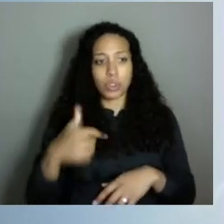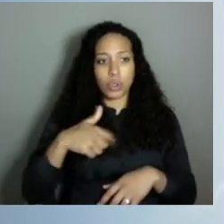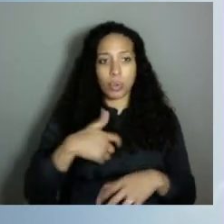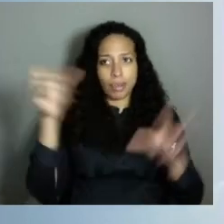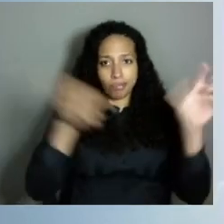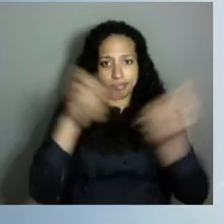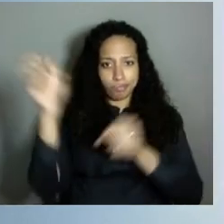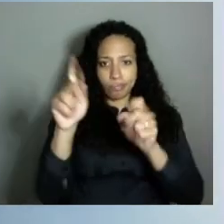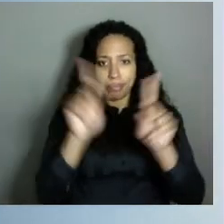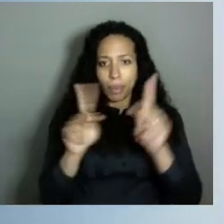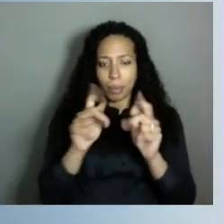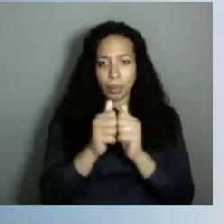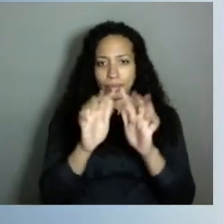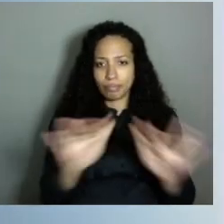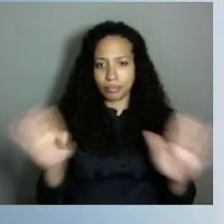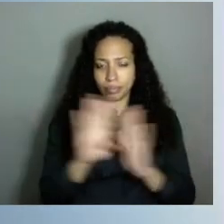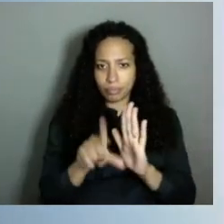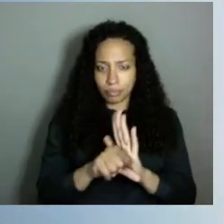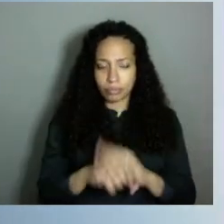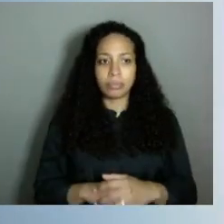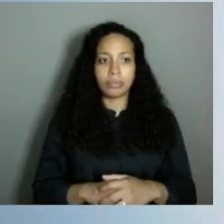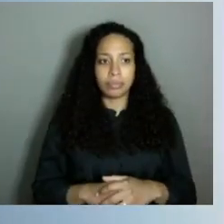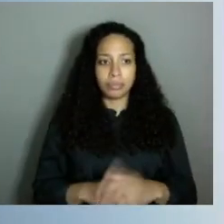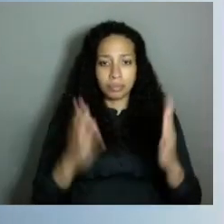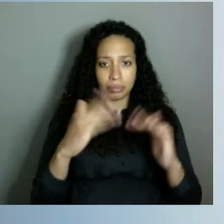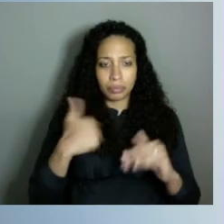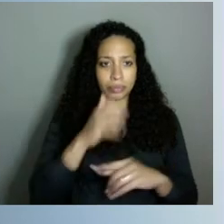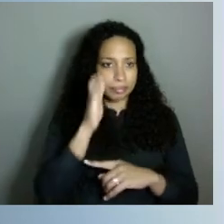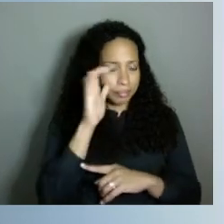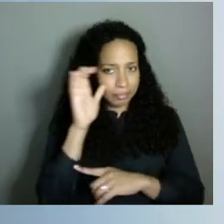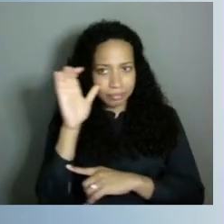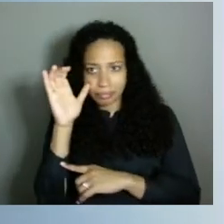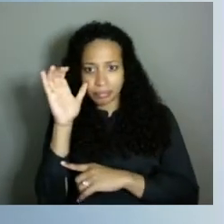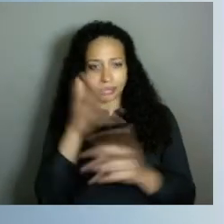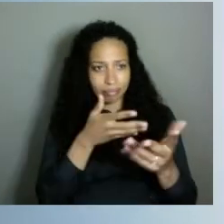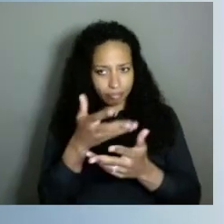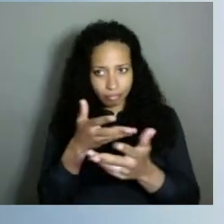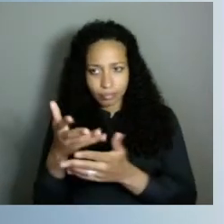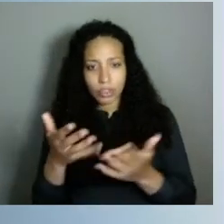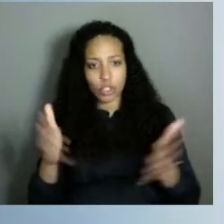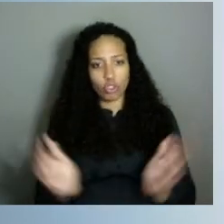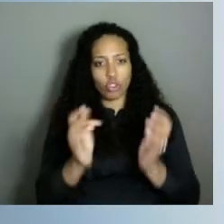backgrounds. Next, we listen and engage and encourage input from every single person.